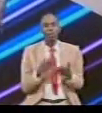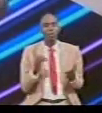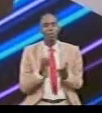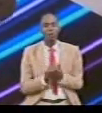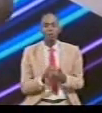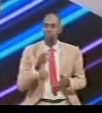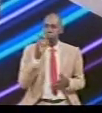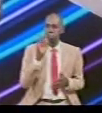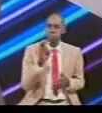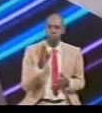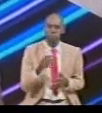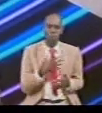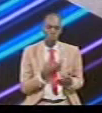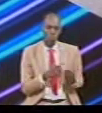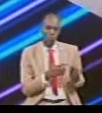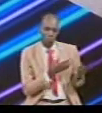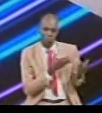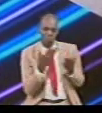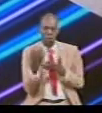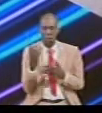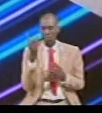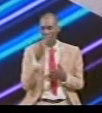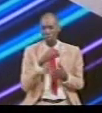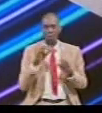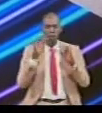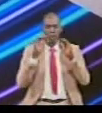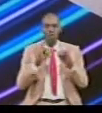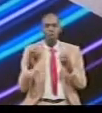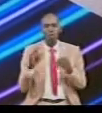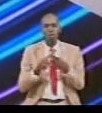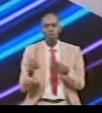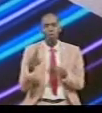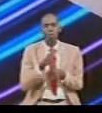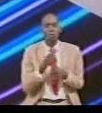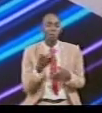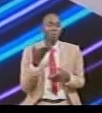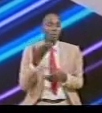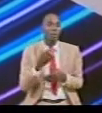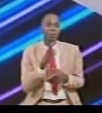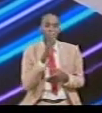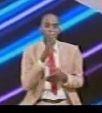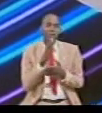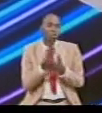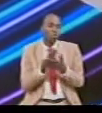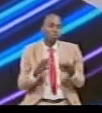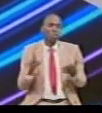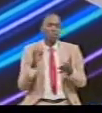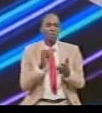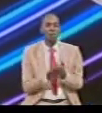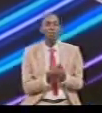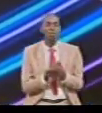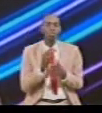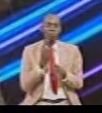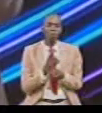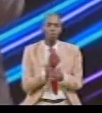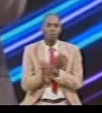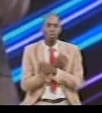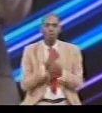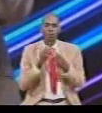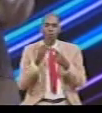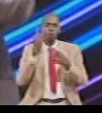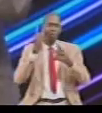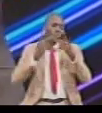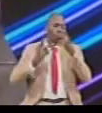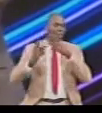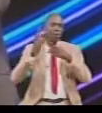to you. There are some that come from the angle of prophecy and then they prophesy, no salvation